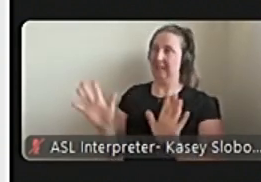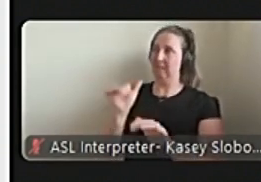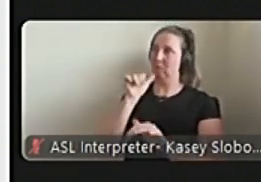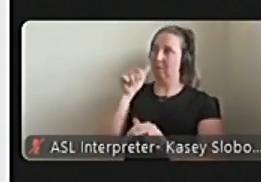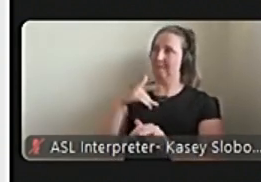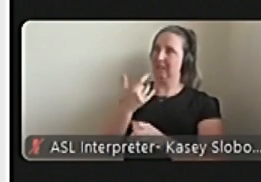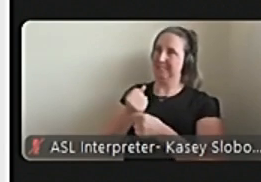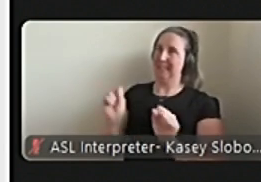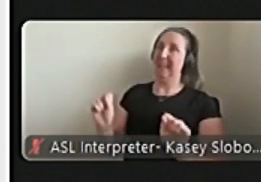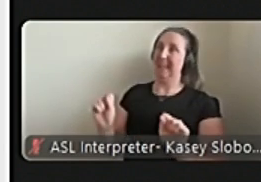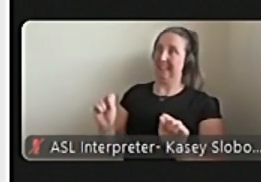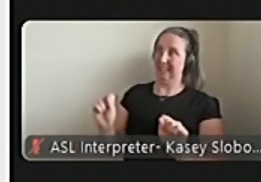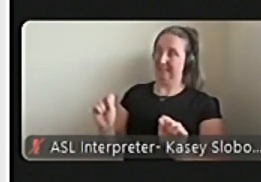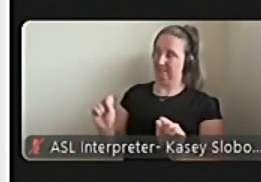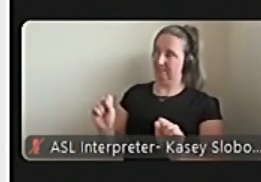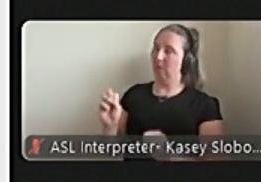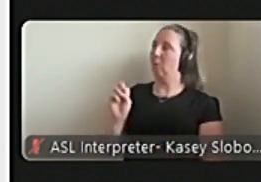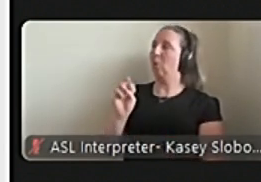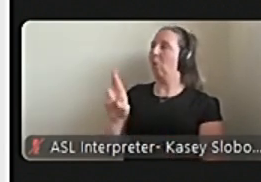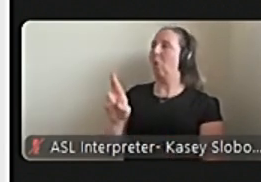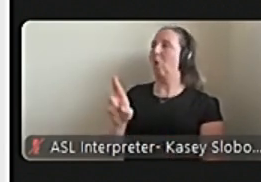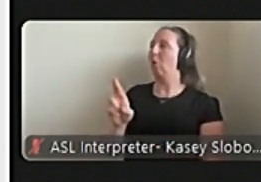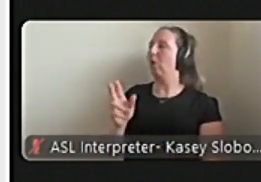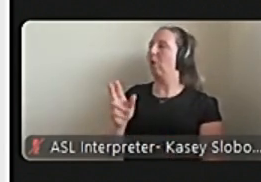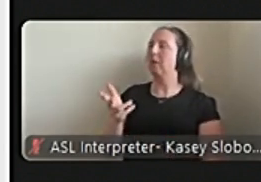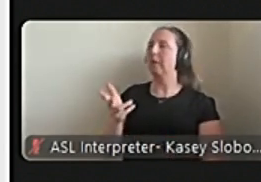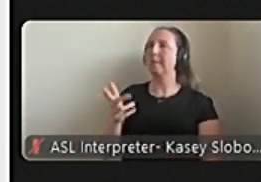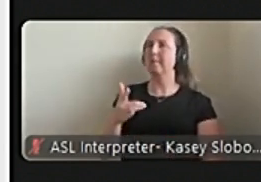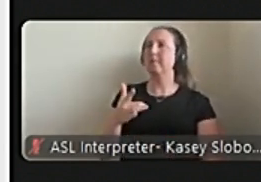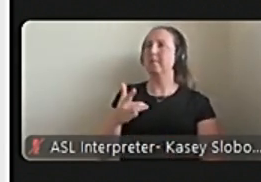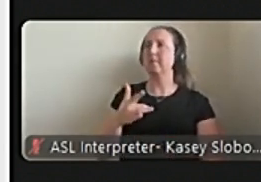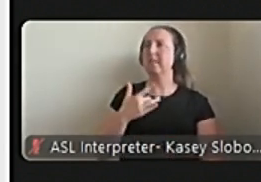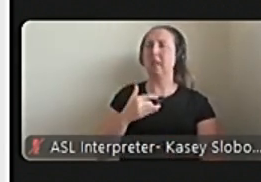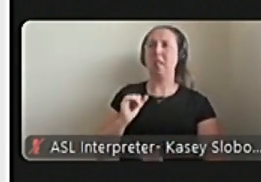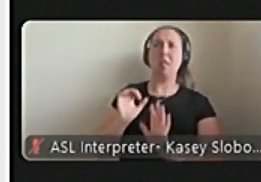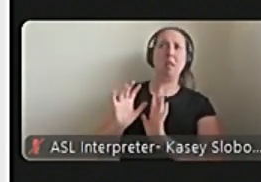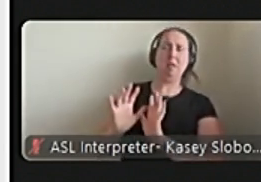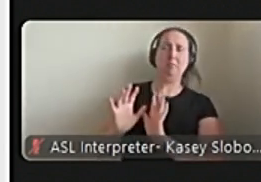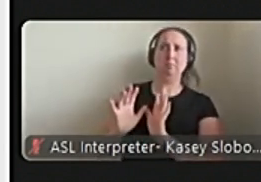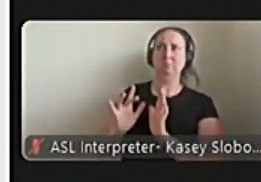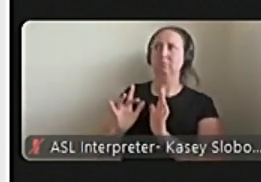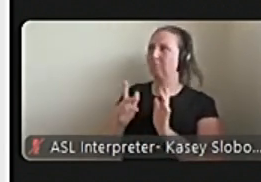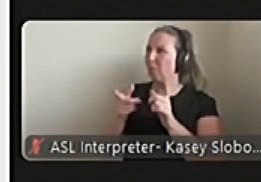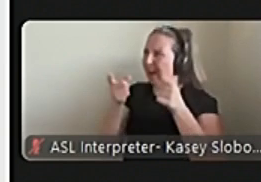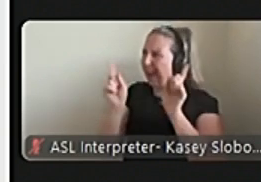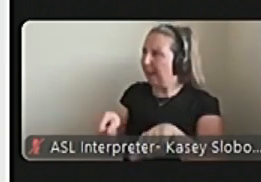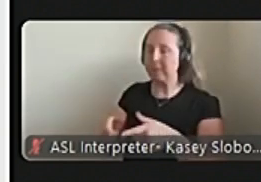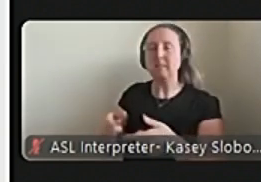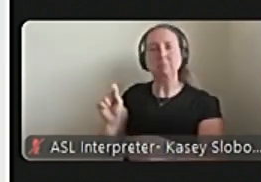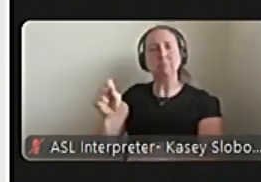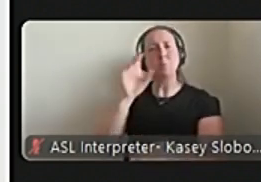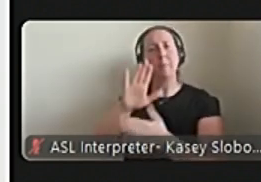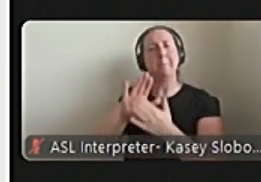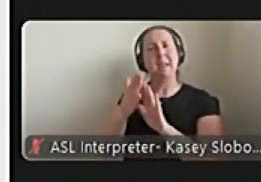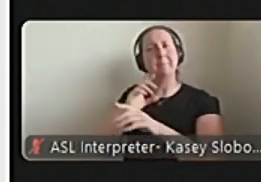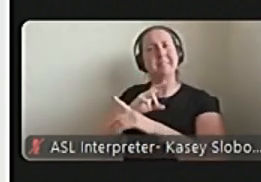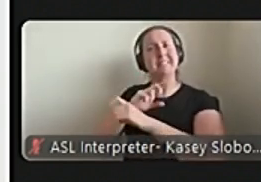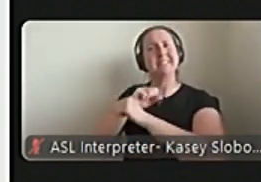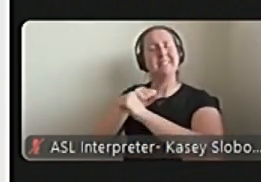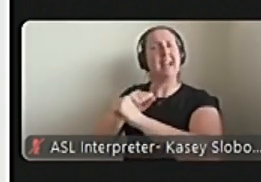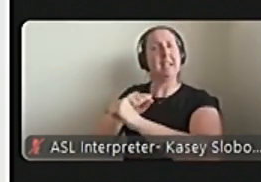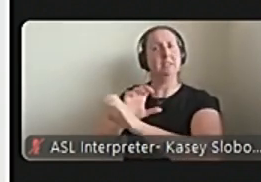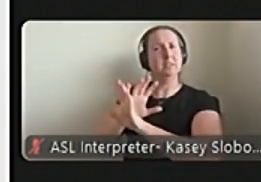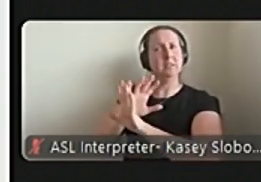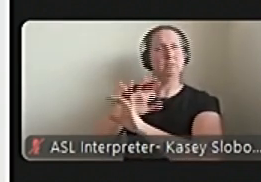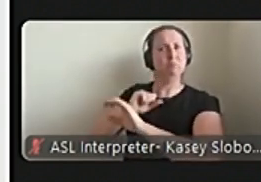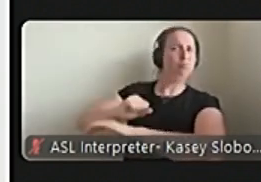yeah, they're defensive. We all are fight, or, we've got those instincts still there. But if